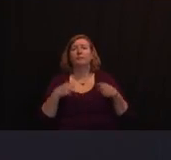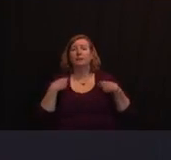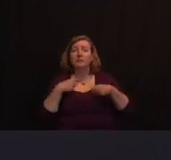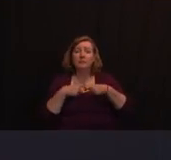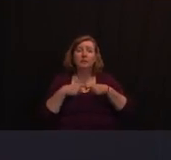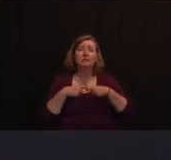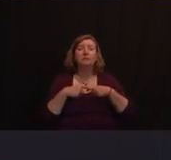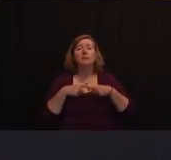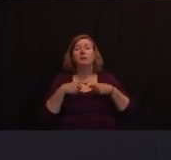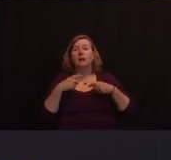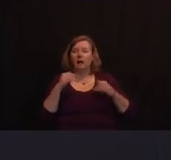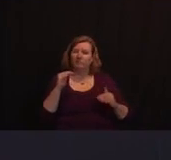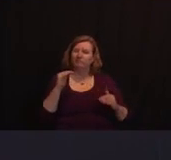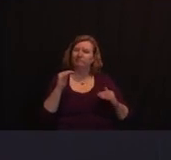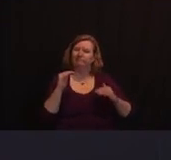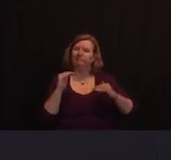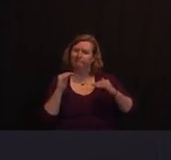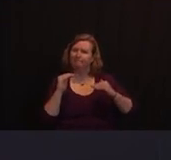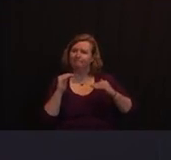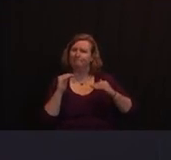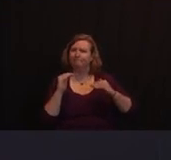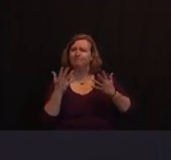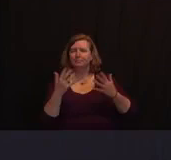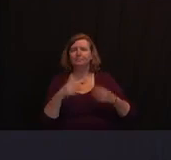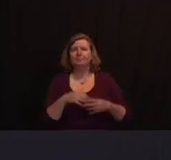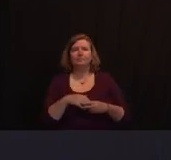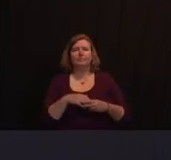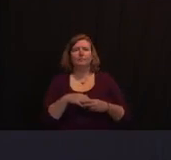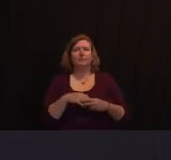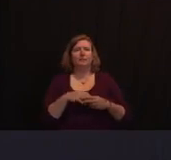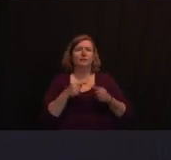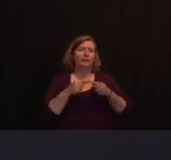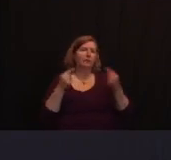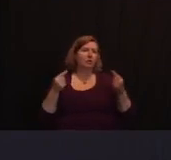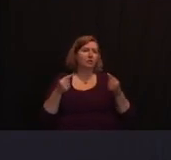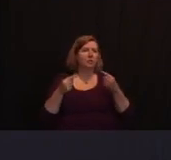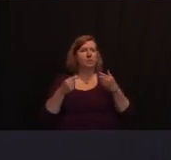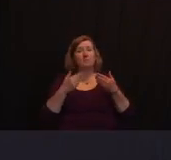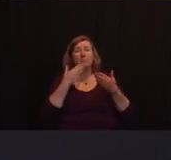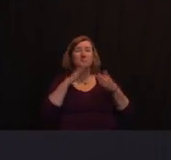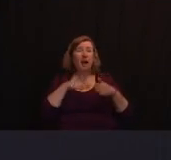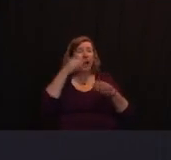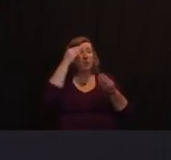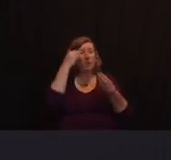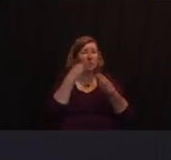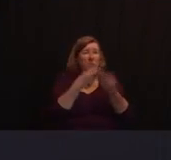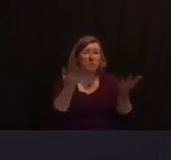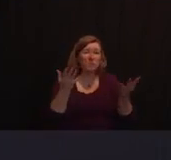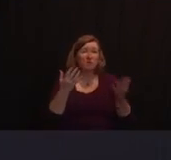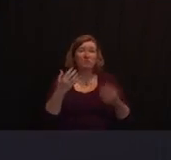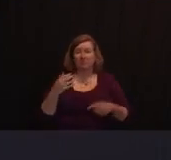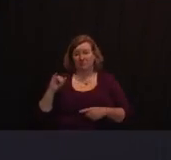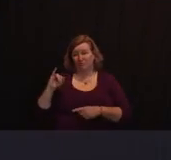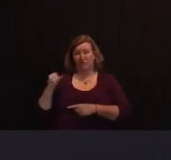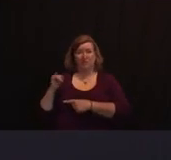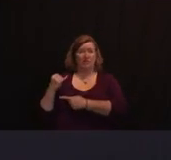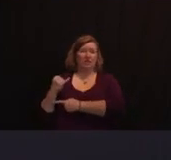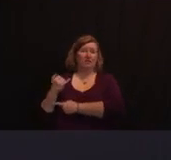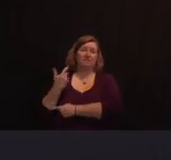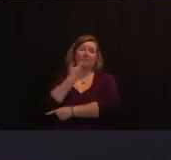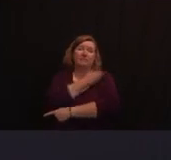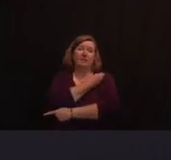actual representation. The flip side of that, on the bad news side, there's no question that Johnson & Johnson